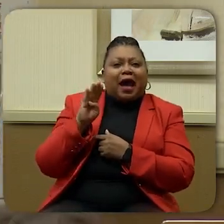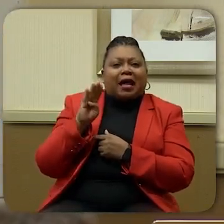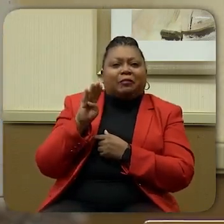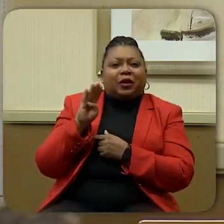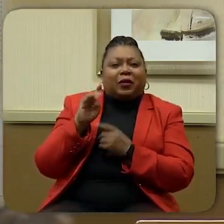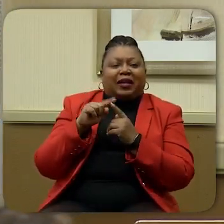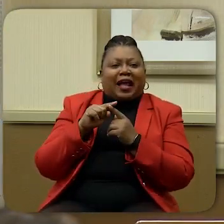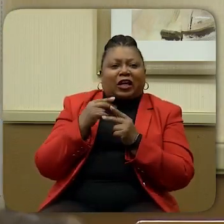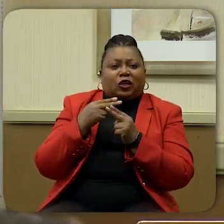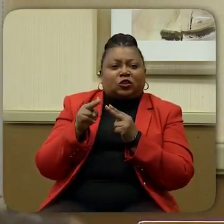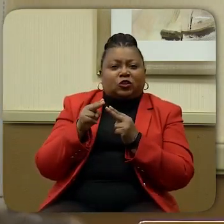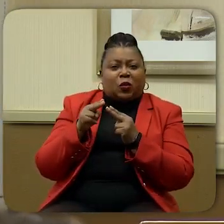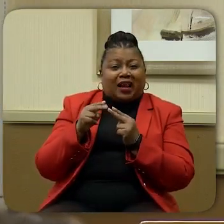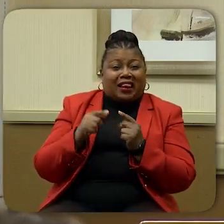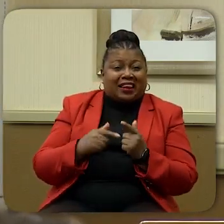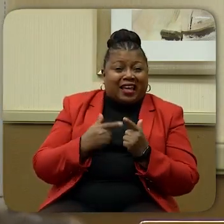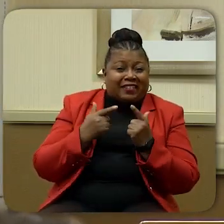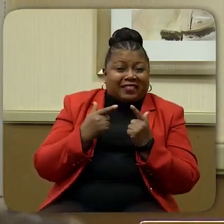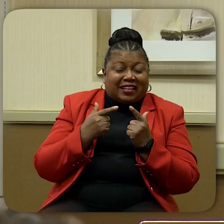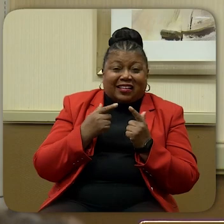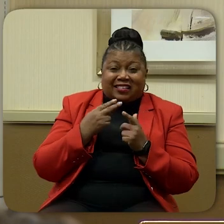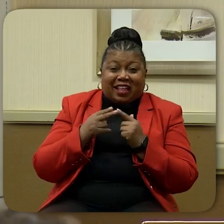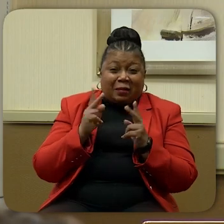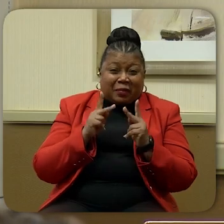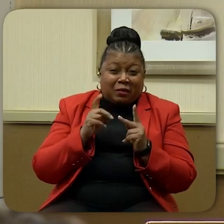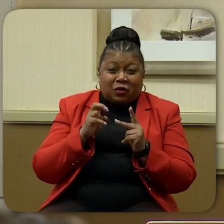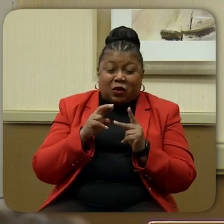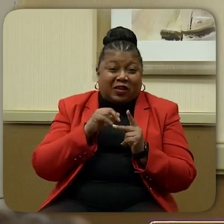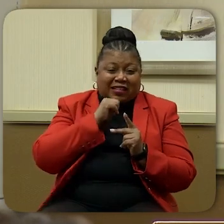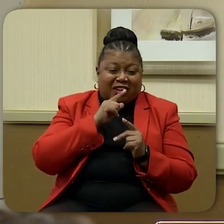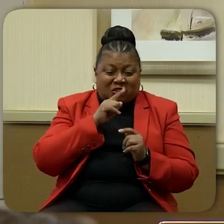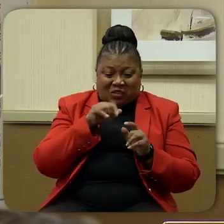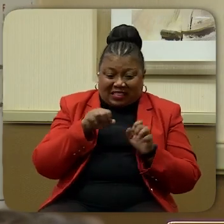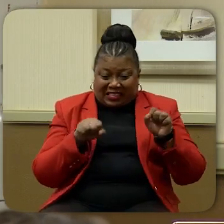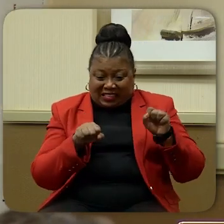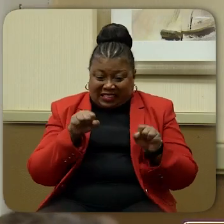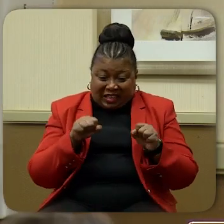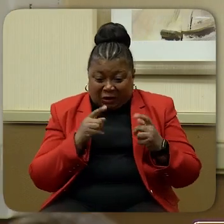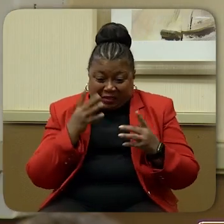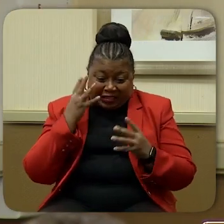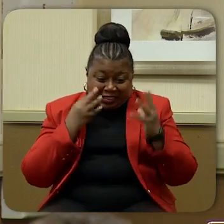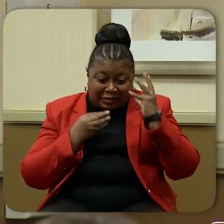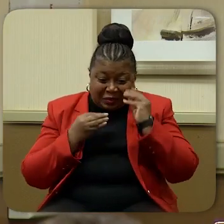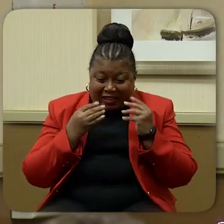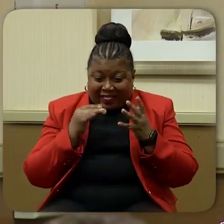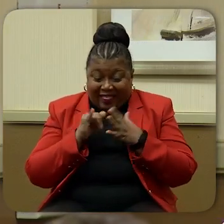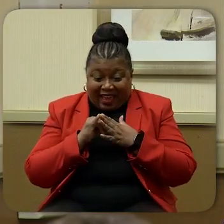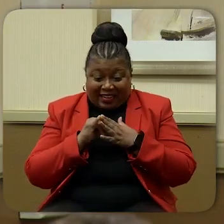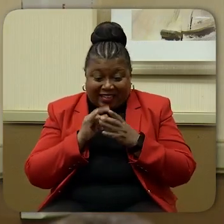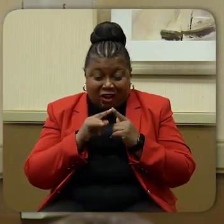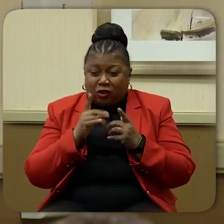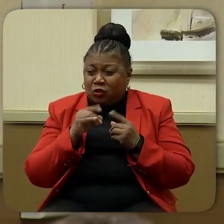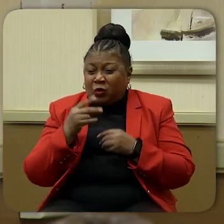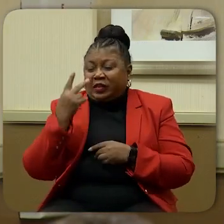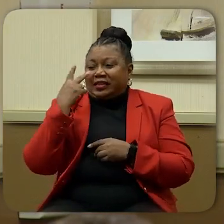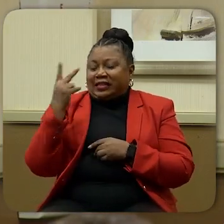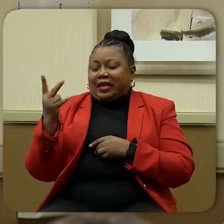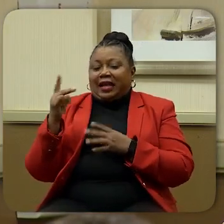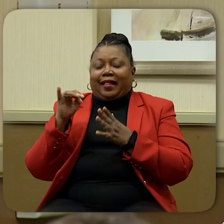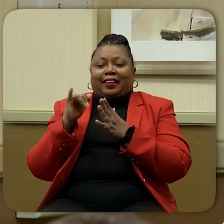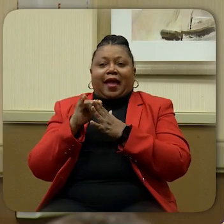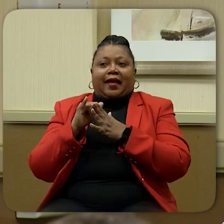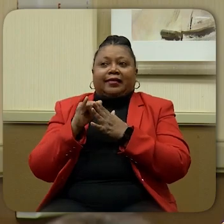generally like a short-lived, like when people are unsure and they're going through that, is it, or do you see that